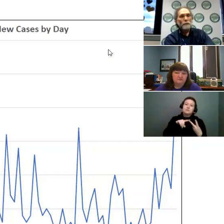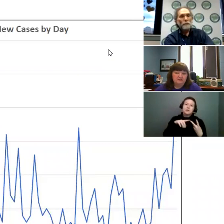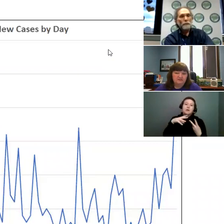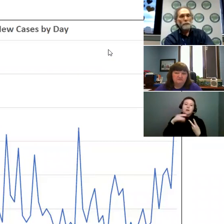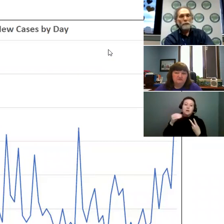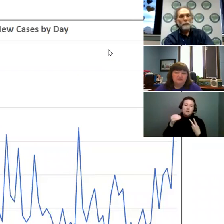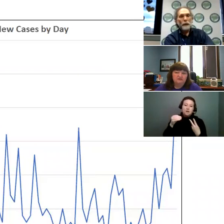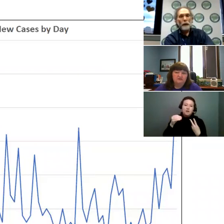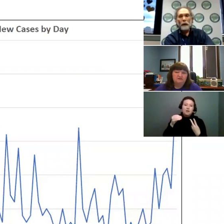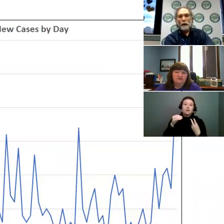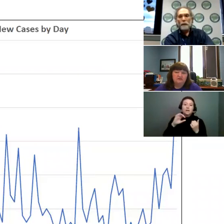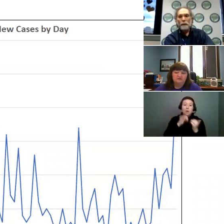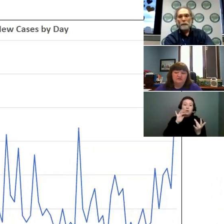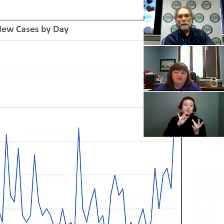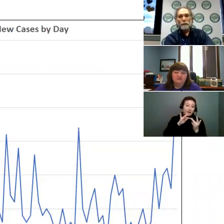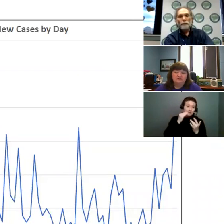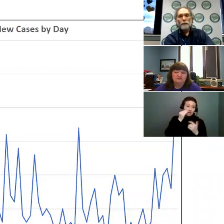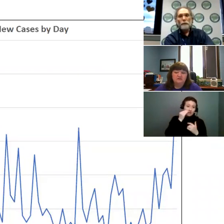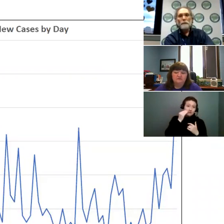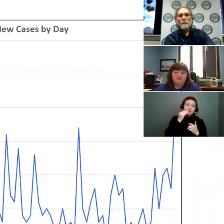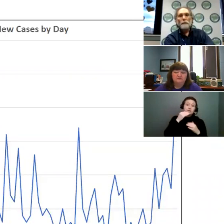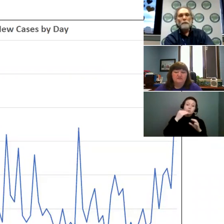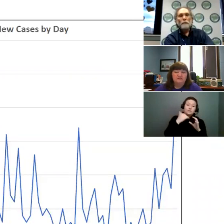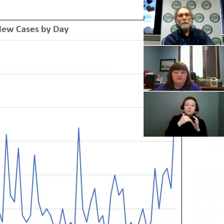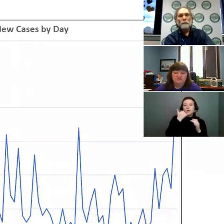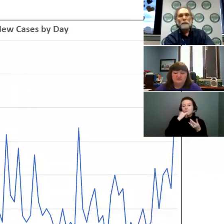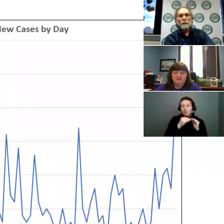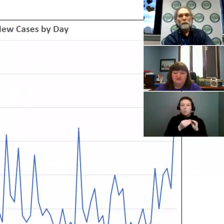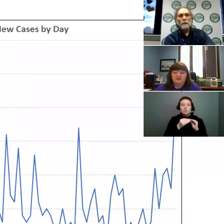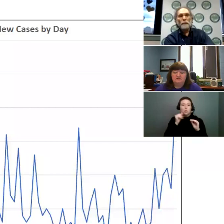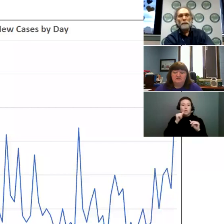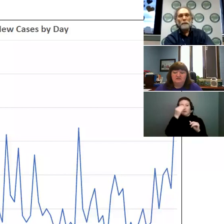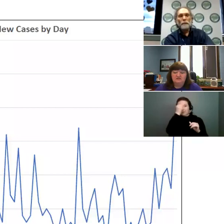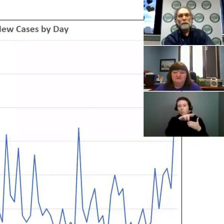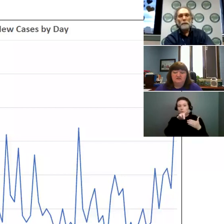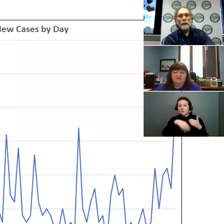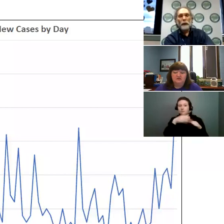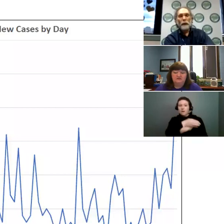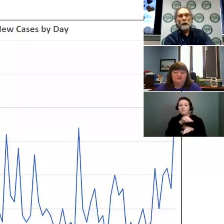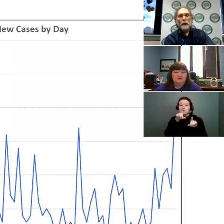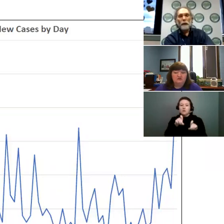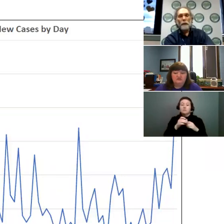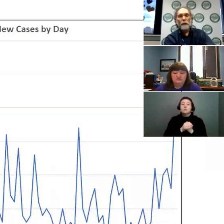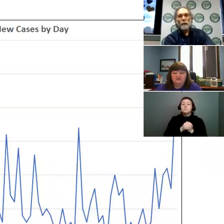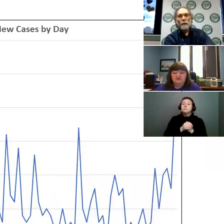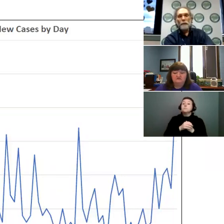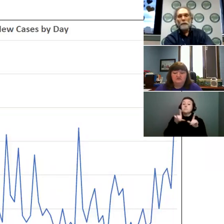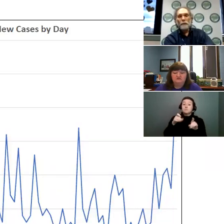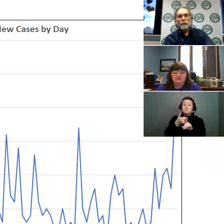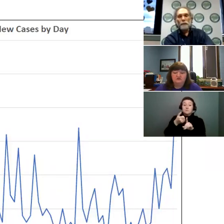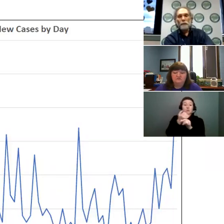contact information is required so that we can get results to the people that are being tested. Testing is available at no cost to